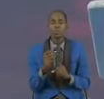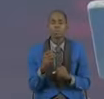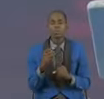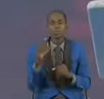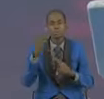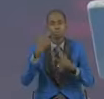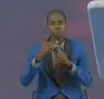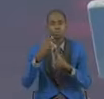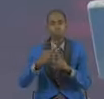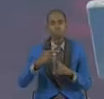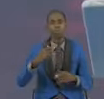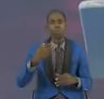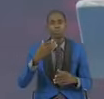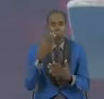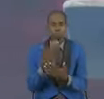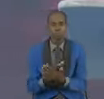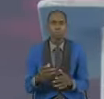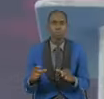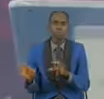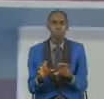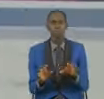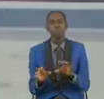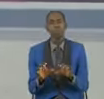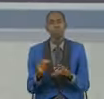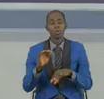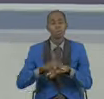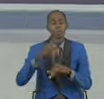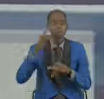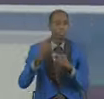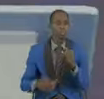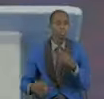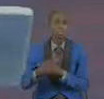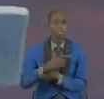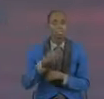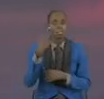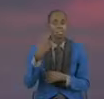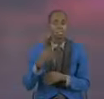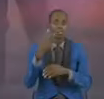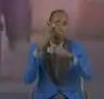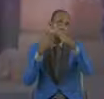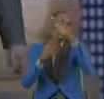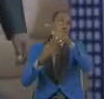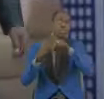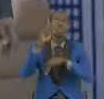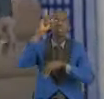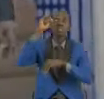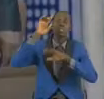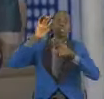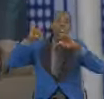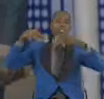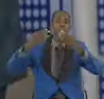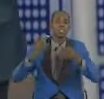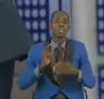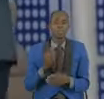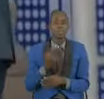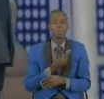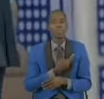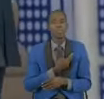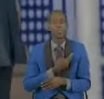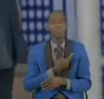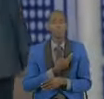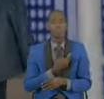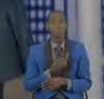Lord on the final day, the vision he gave us at the beginning, we must